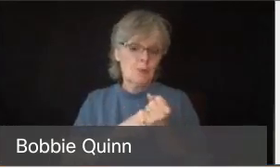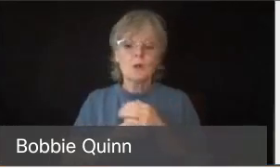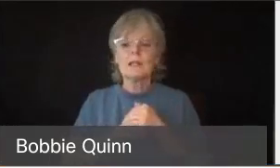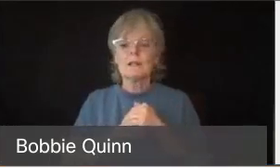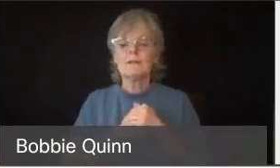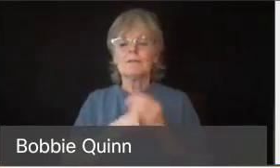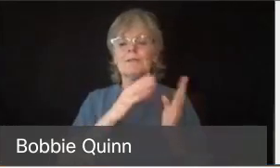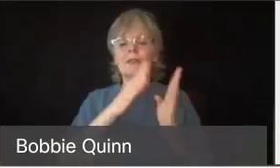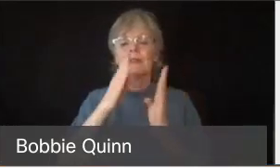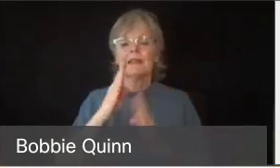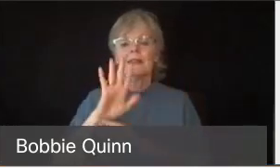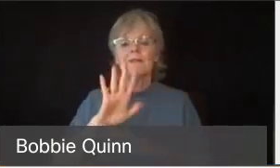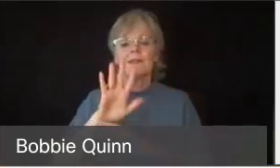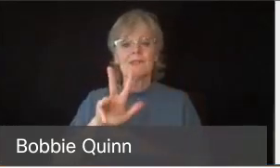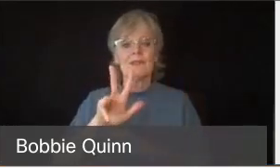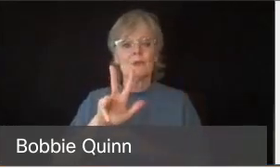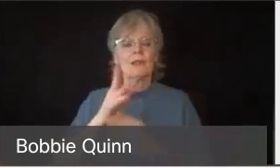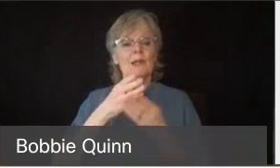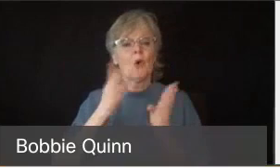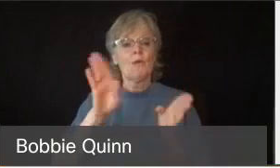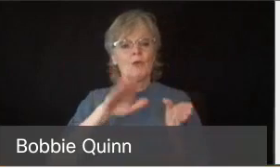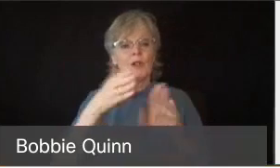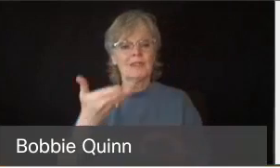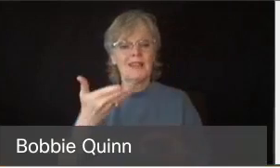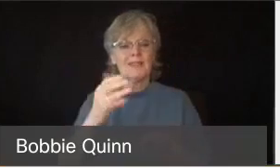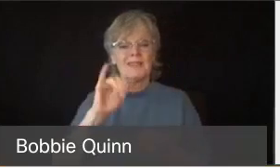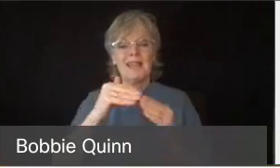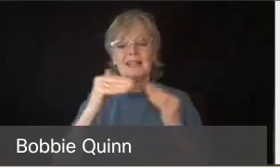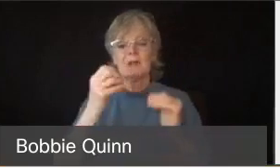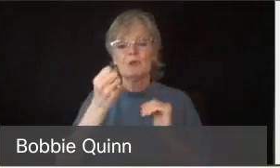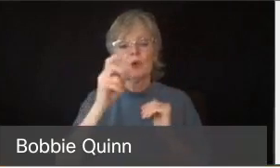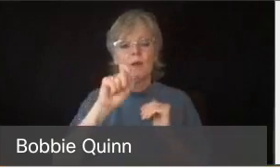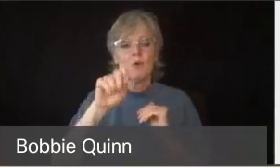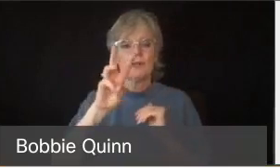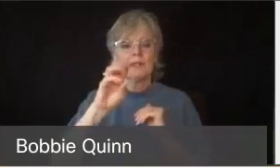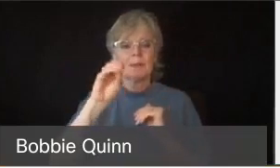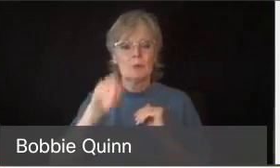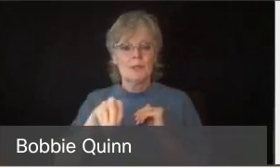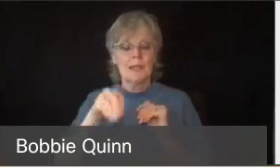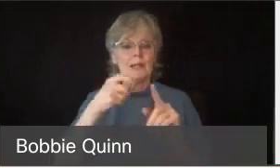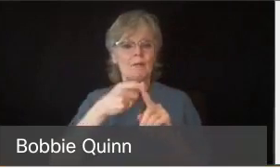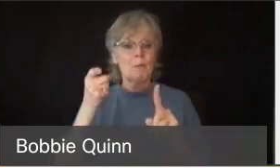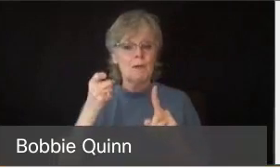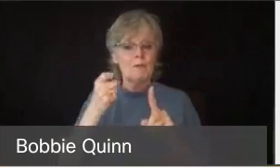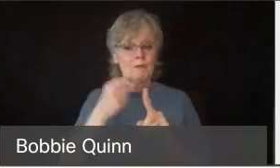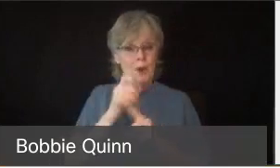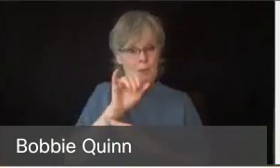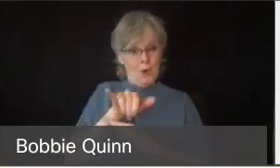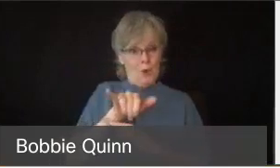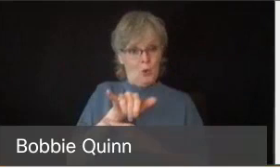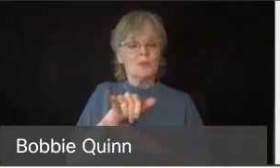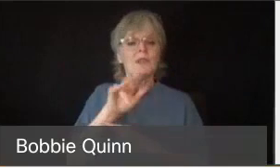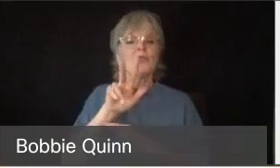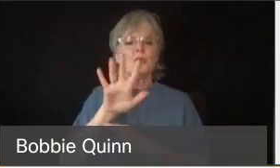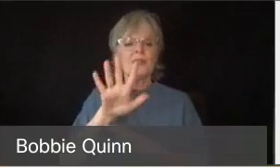with 53 overall deaths, which is 12.6%. But of those, 35 are confirmed as